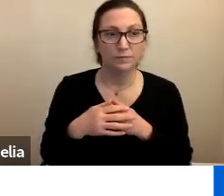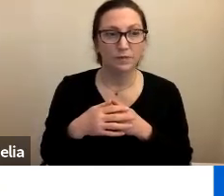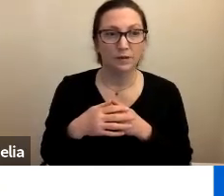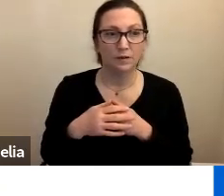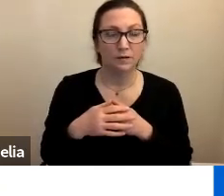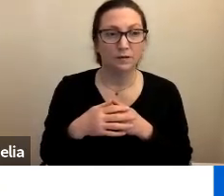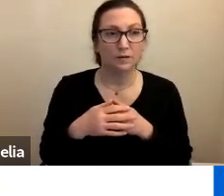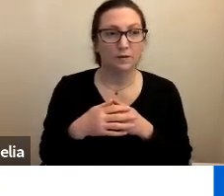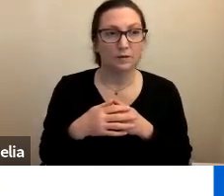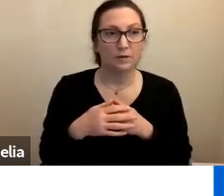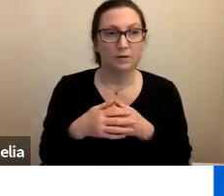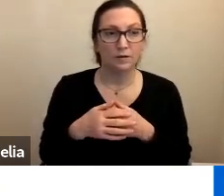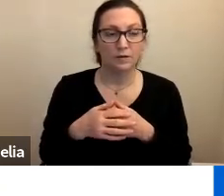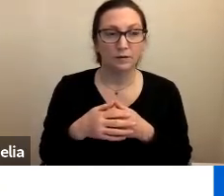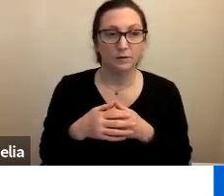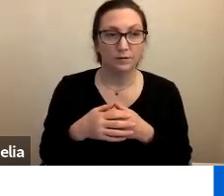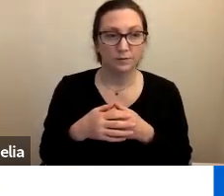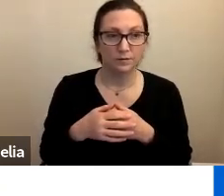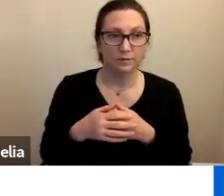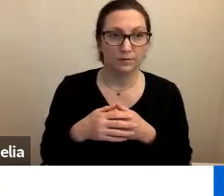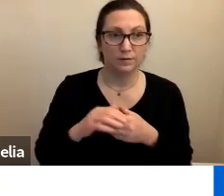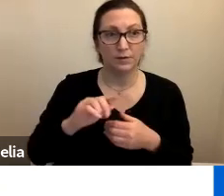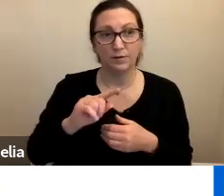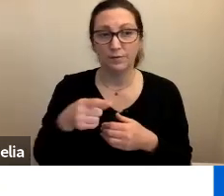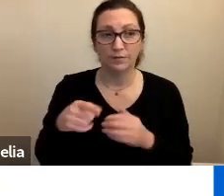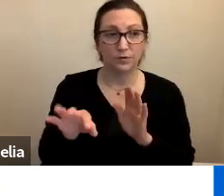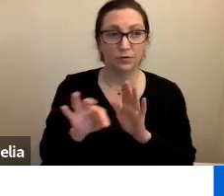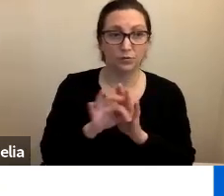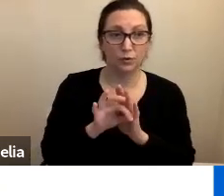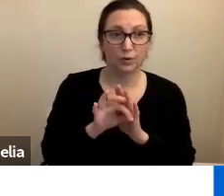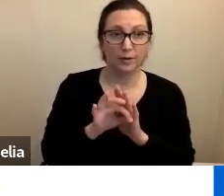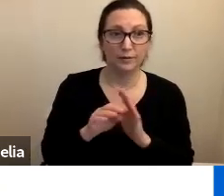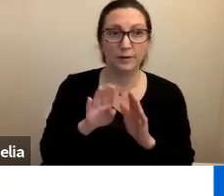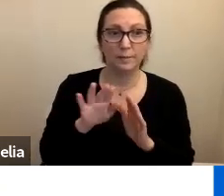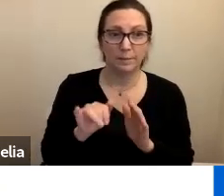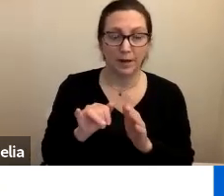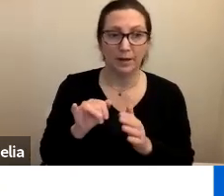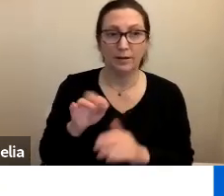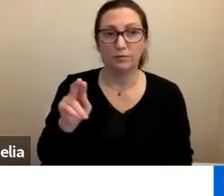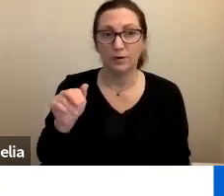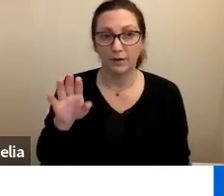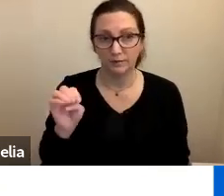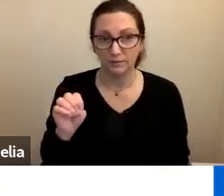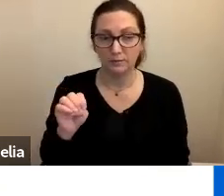So we look at first choice rankings by race for 7th grade again.